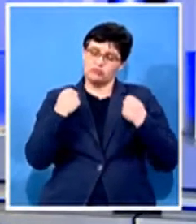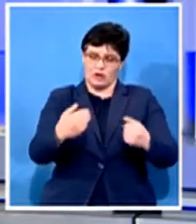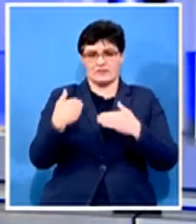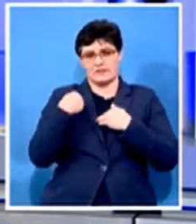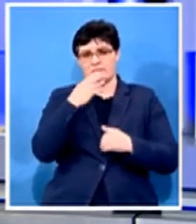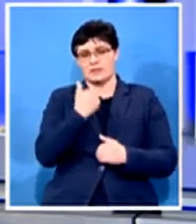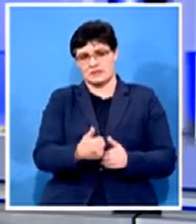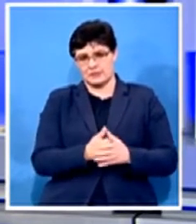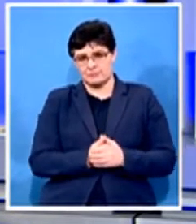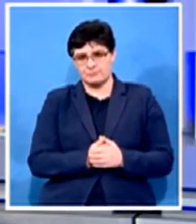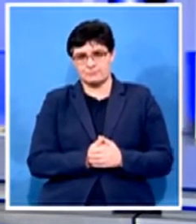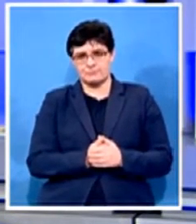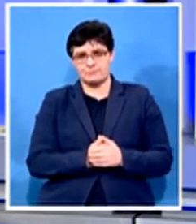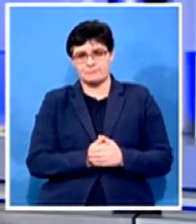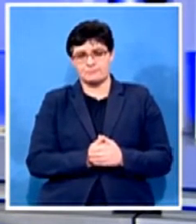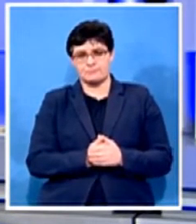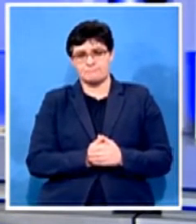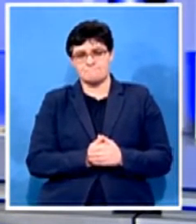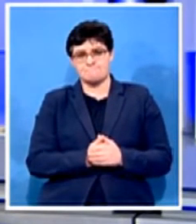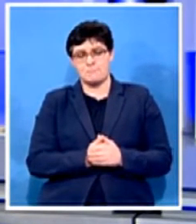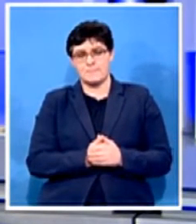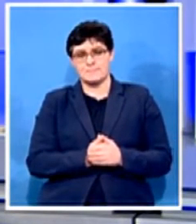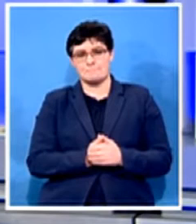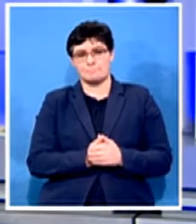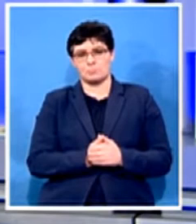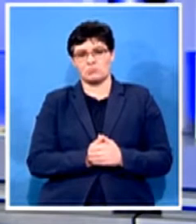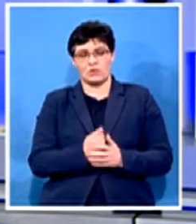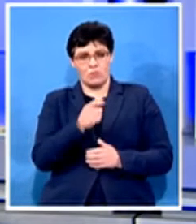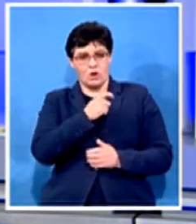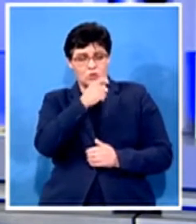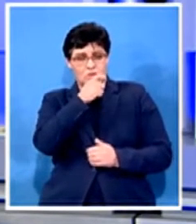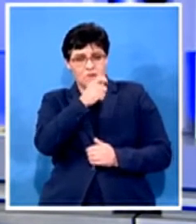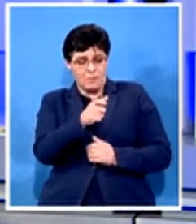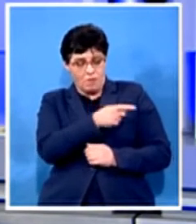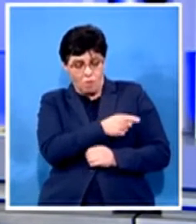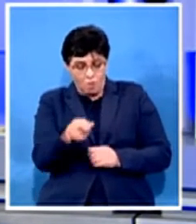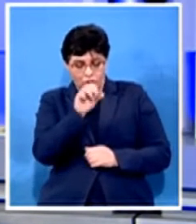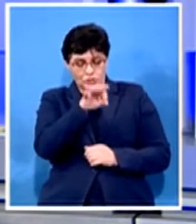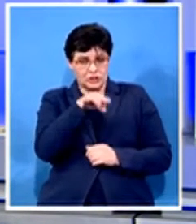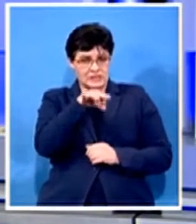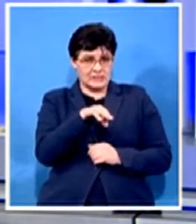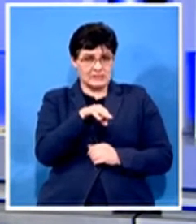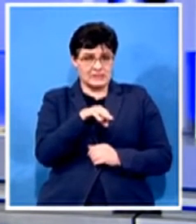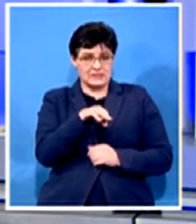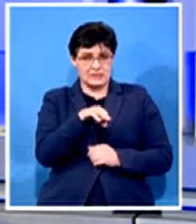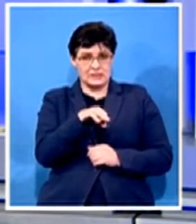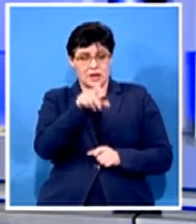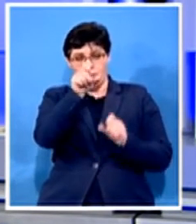to confirm if all these 13 people who've passed away are from one